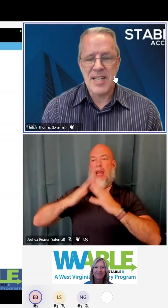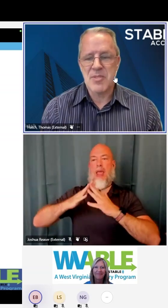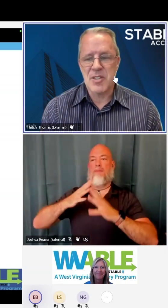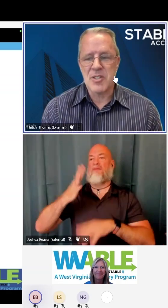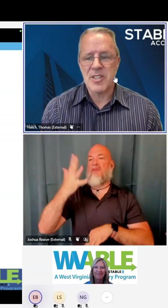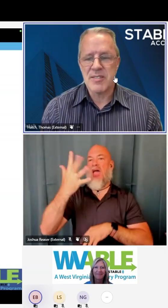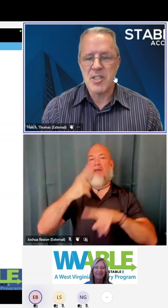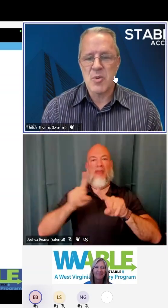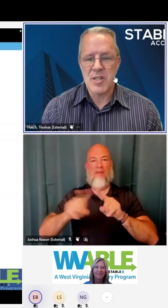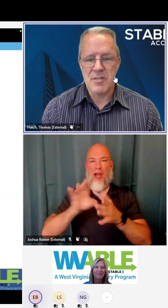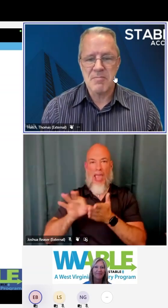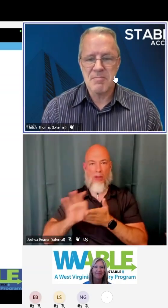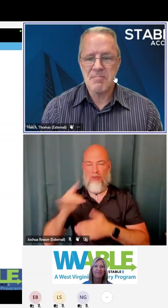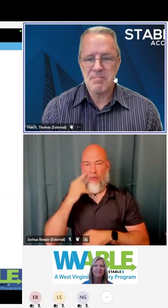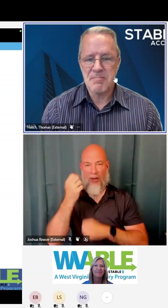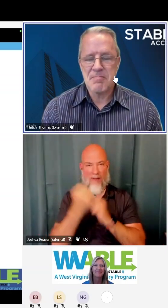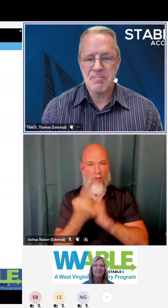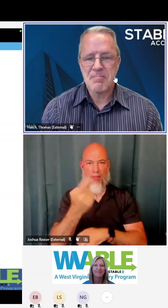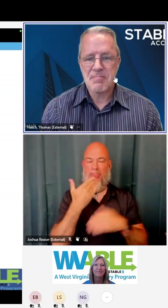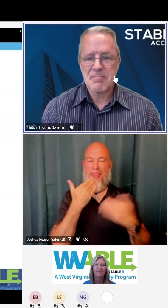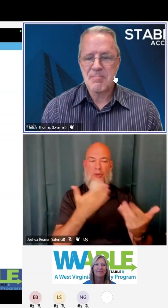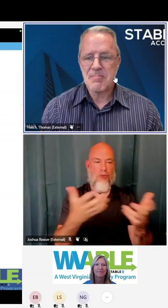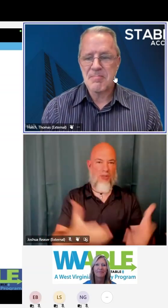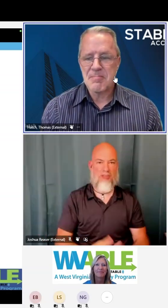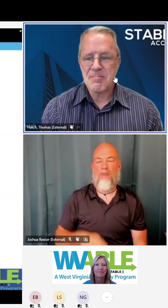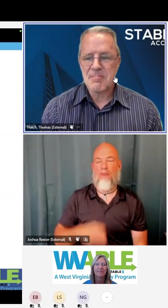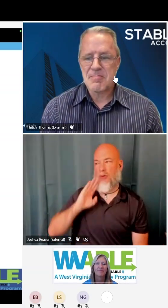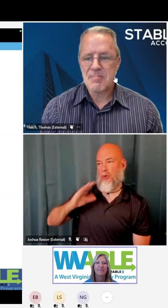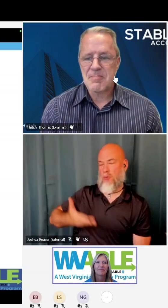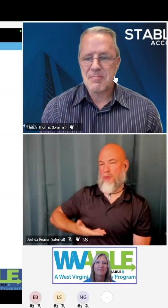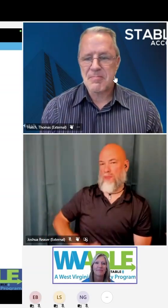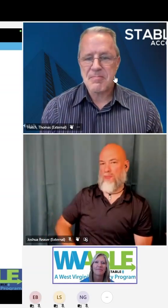Yeah, absolutely. You're welcome.